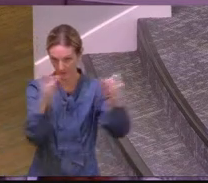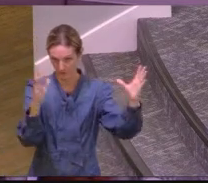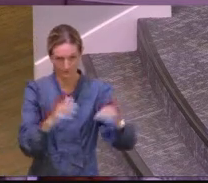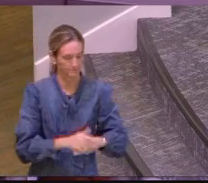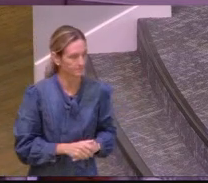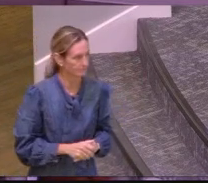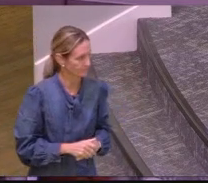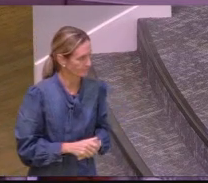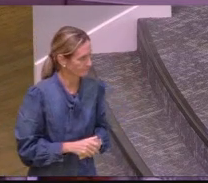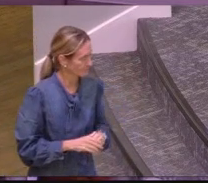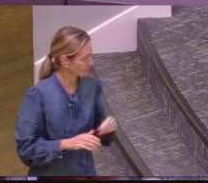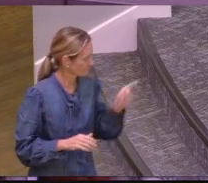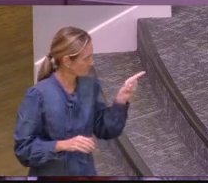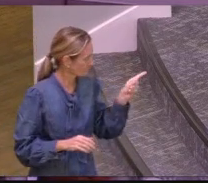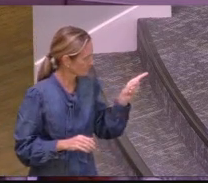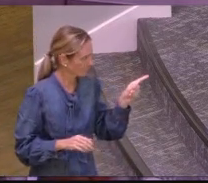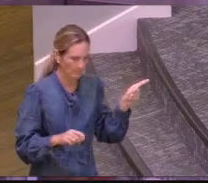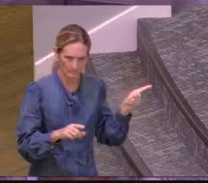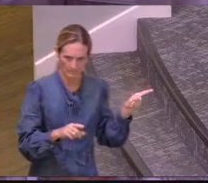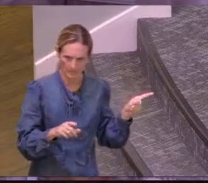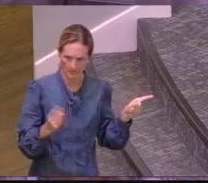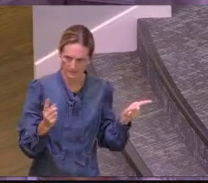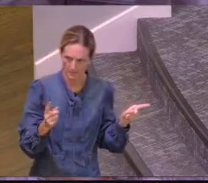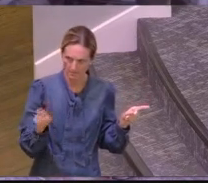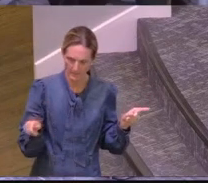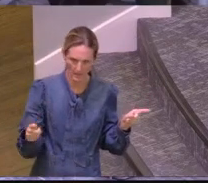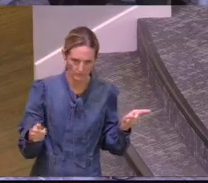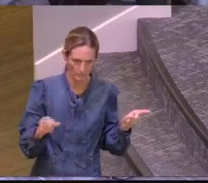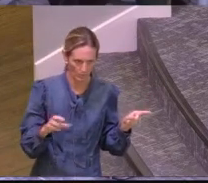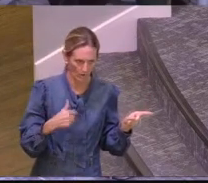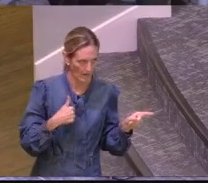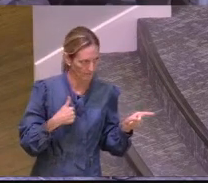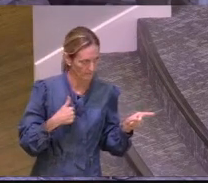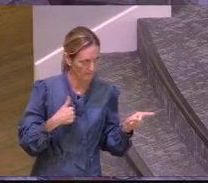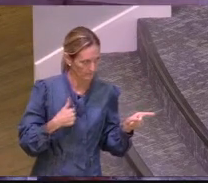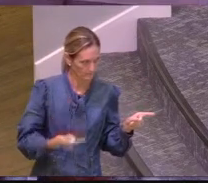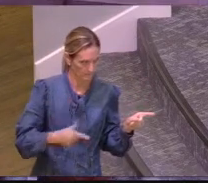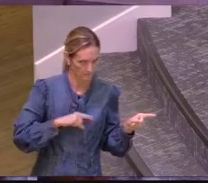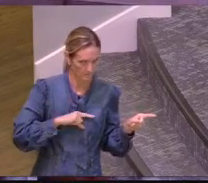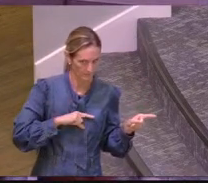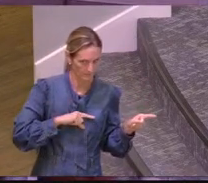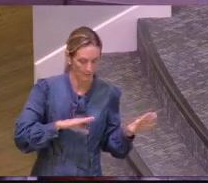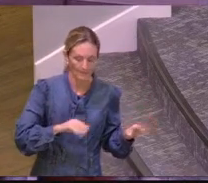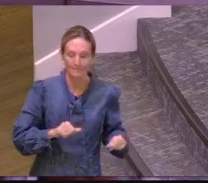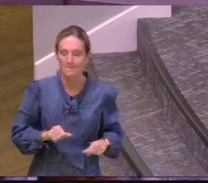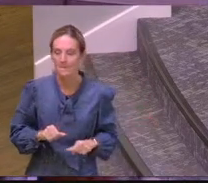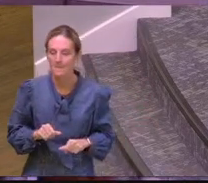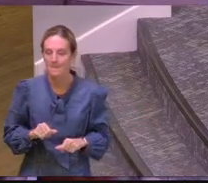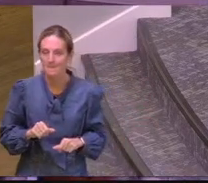a, did somebody else have a comment before I jump in? Okay. Is there,